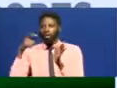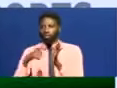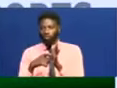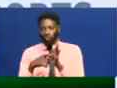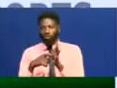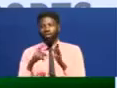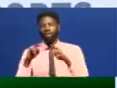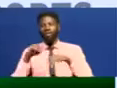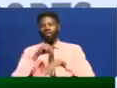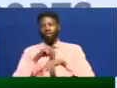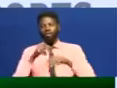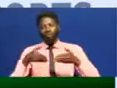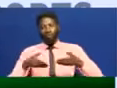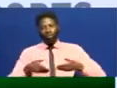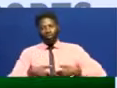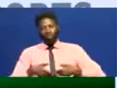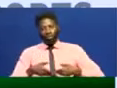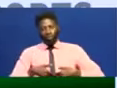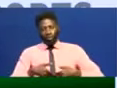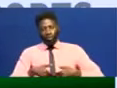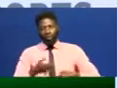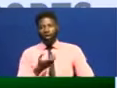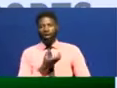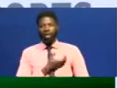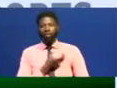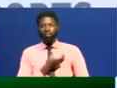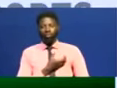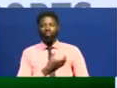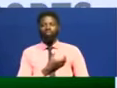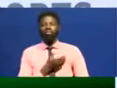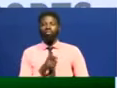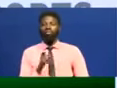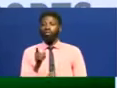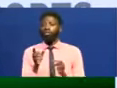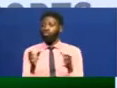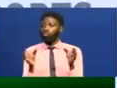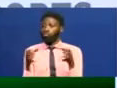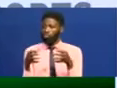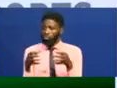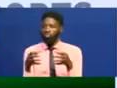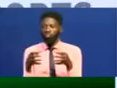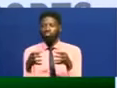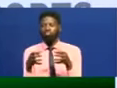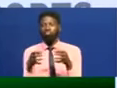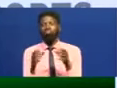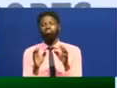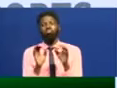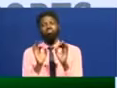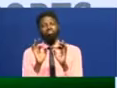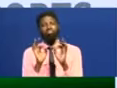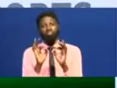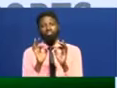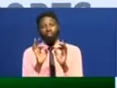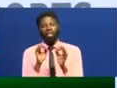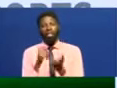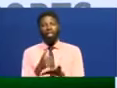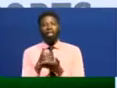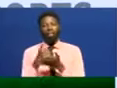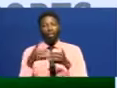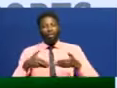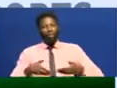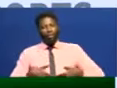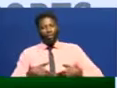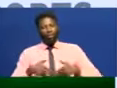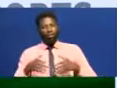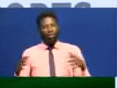Youth Council. The National Youth Council is an amazing body that consolidates and mobilizes our young people